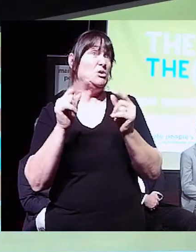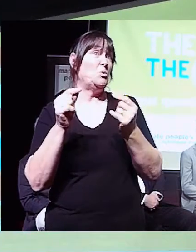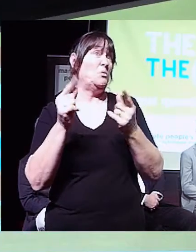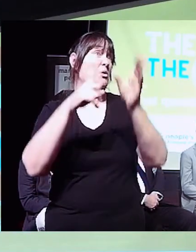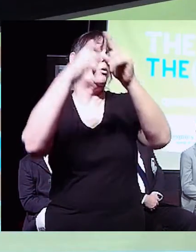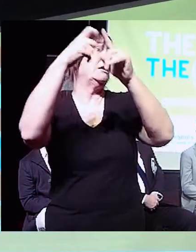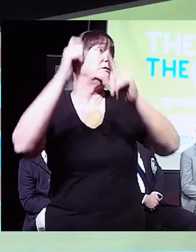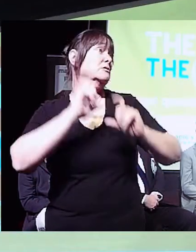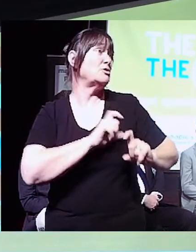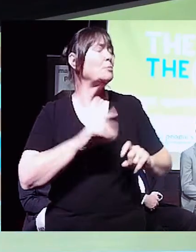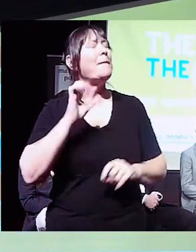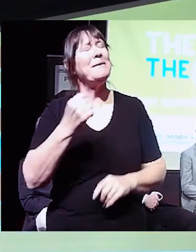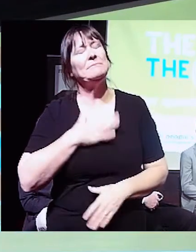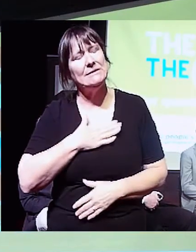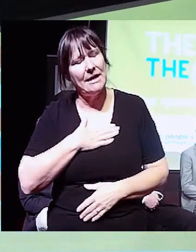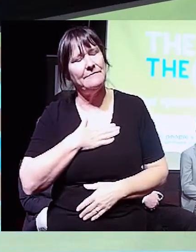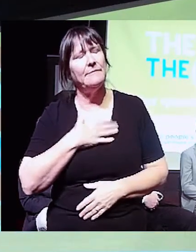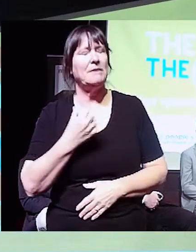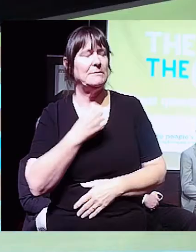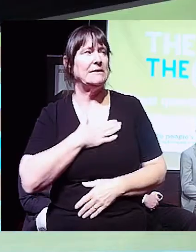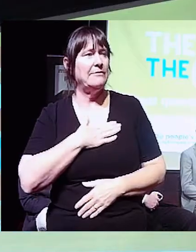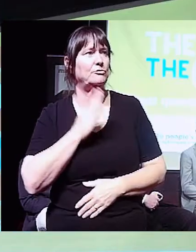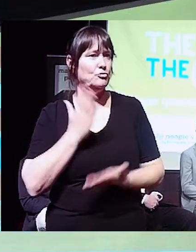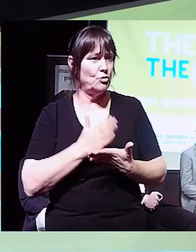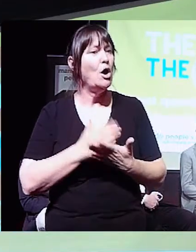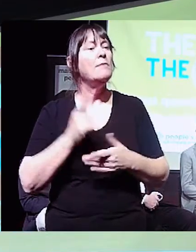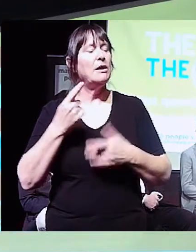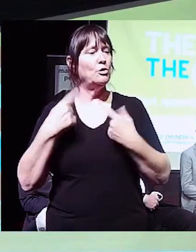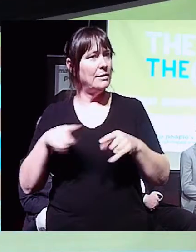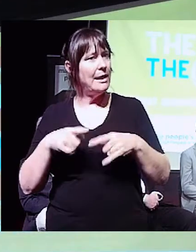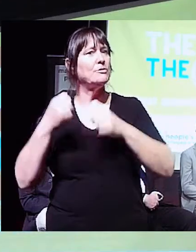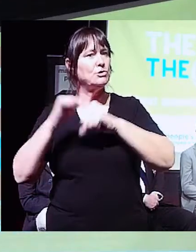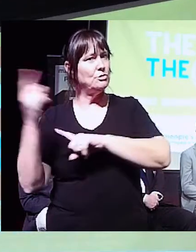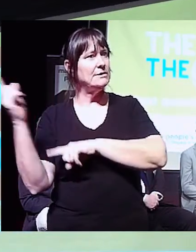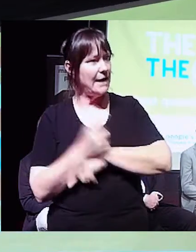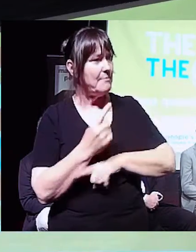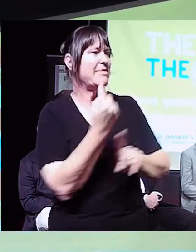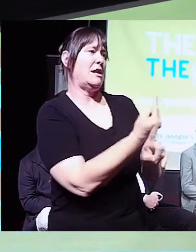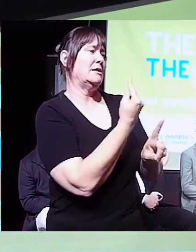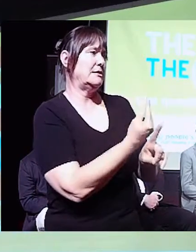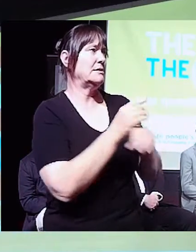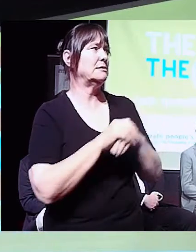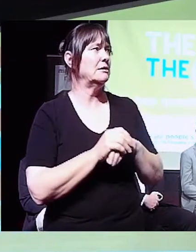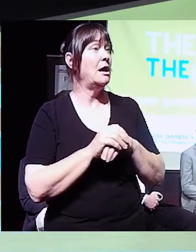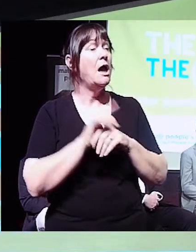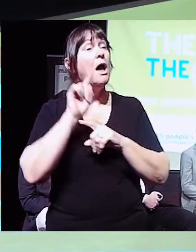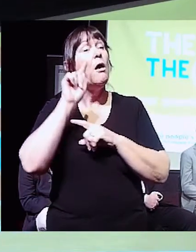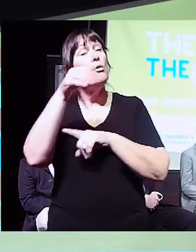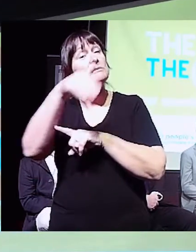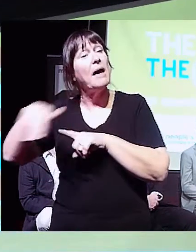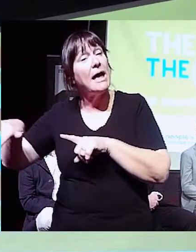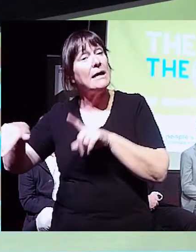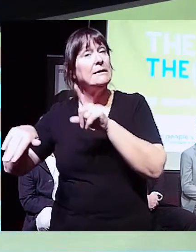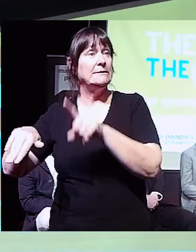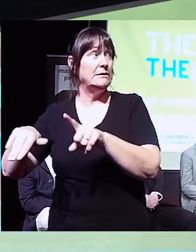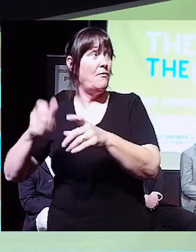it must be safe for everybody included. As far as the Hawke's Bay, for example, I understand there are about 5,000 people